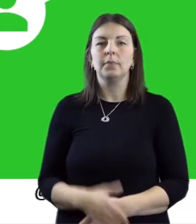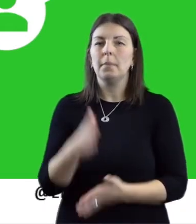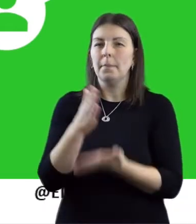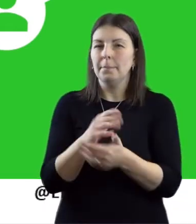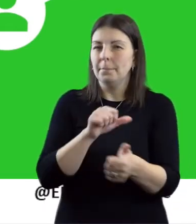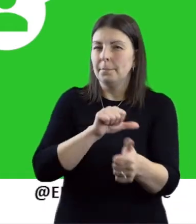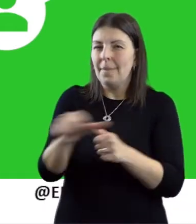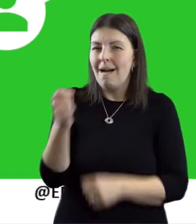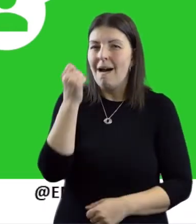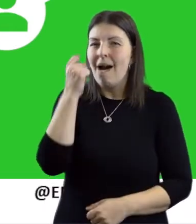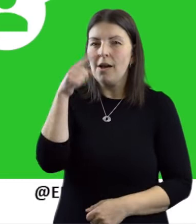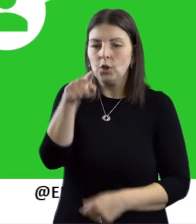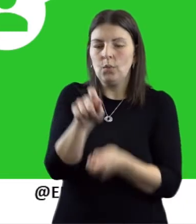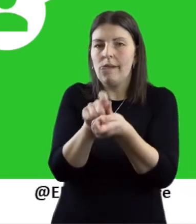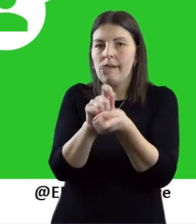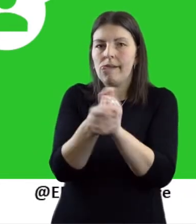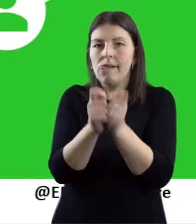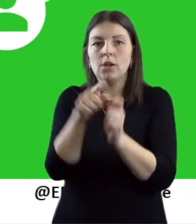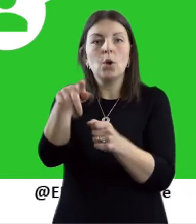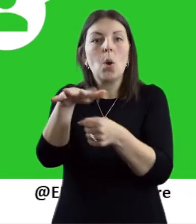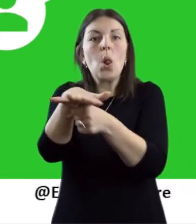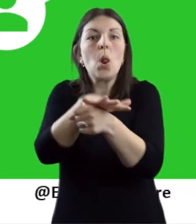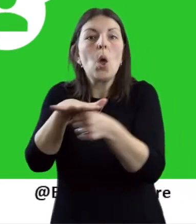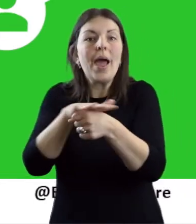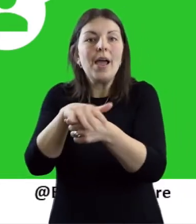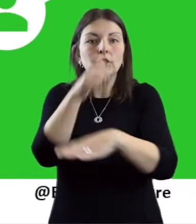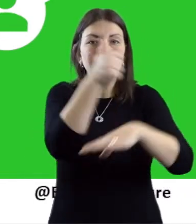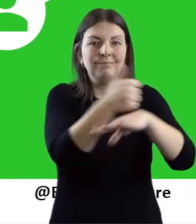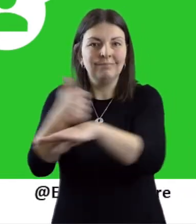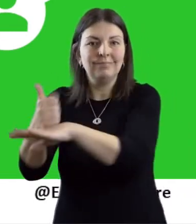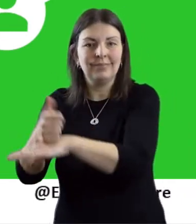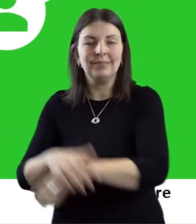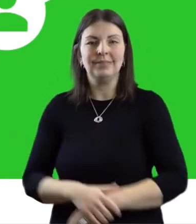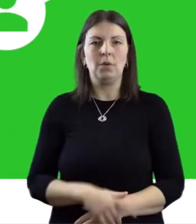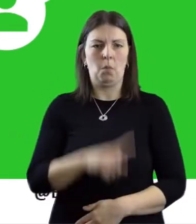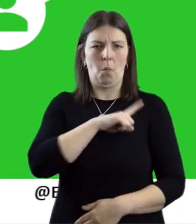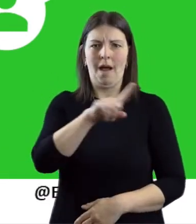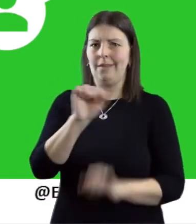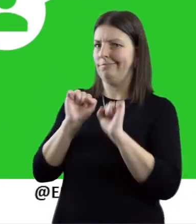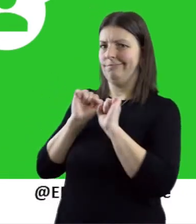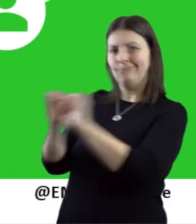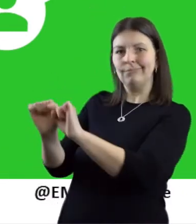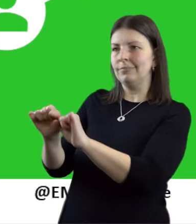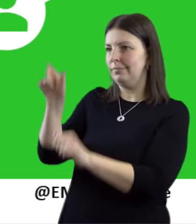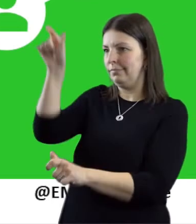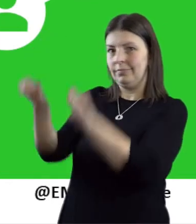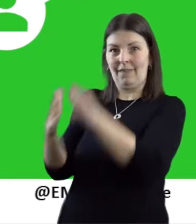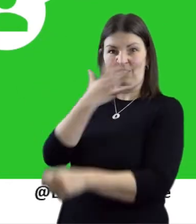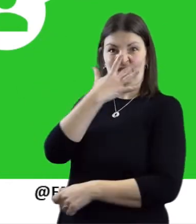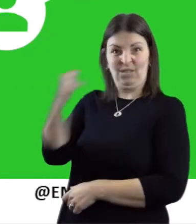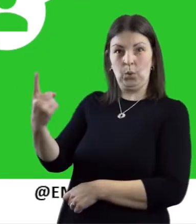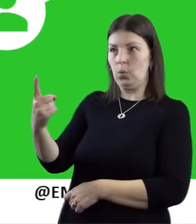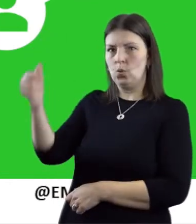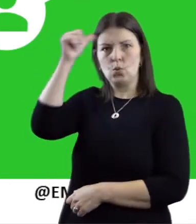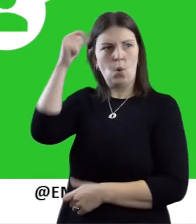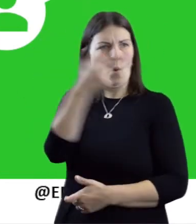to read a 1,000-page terms of service agreement when you sign up to a new service. However, it is a good idea that you review the